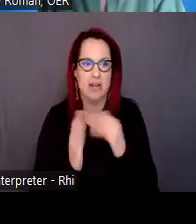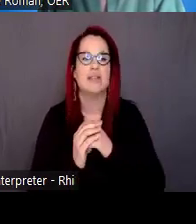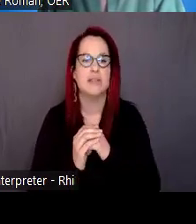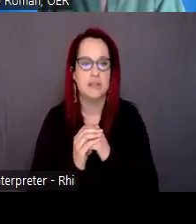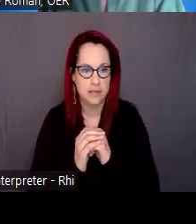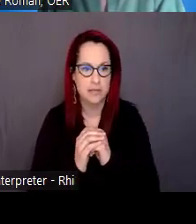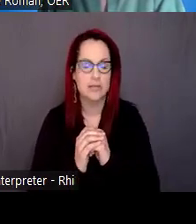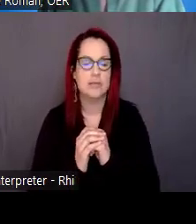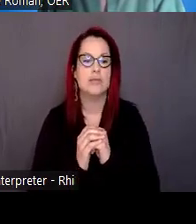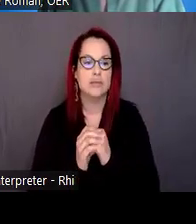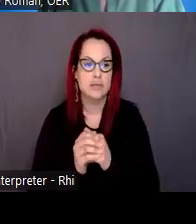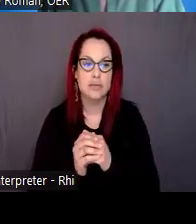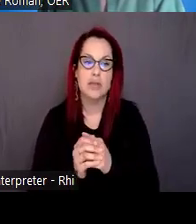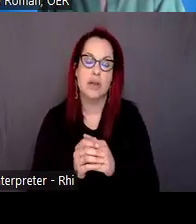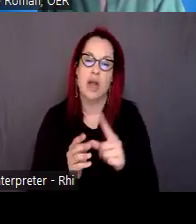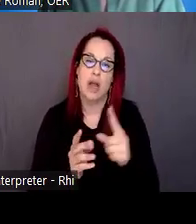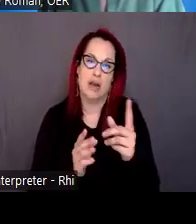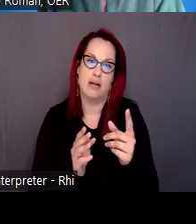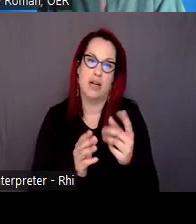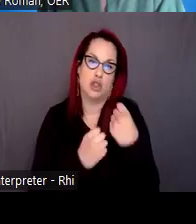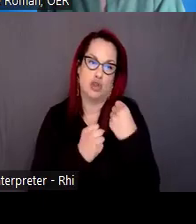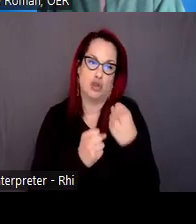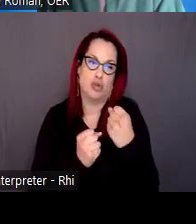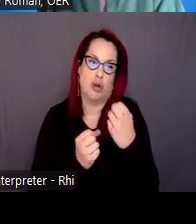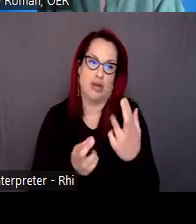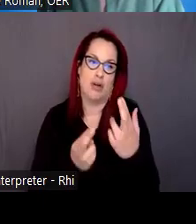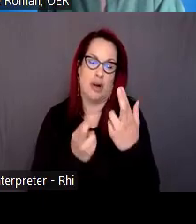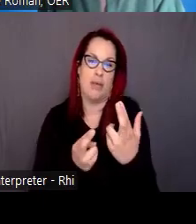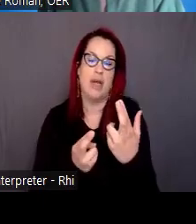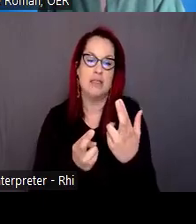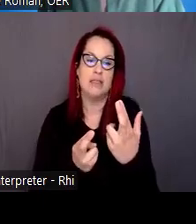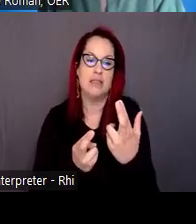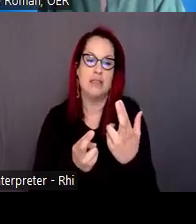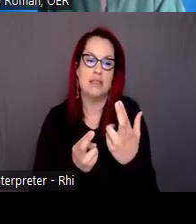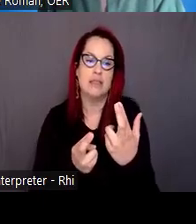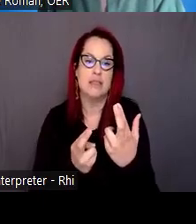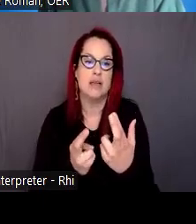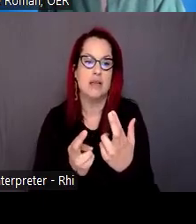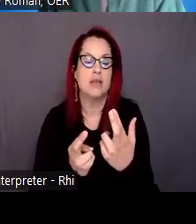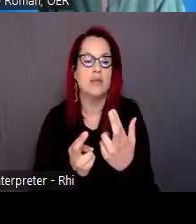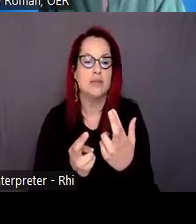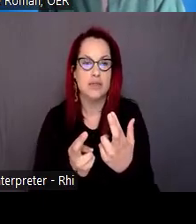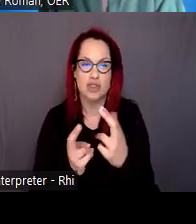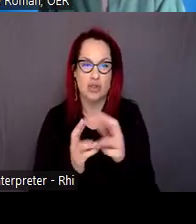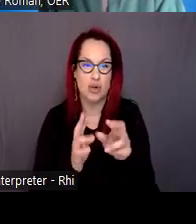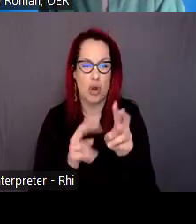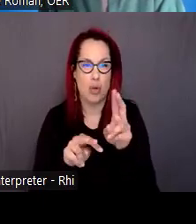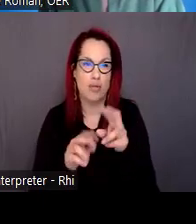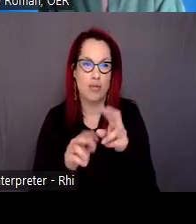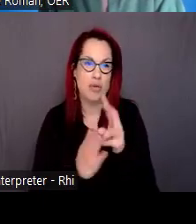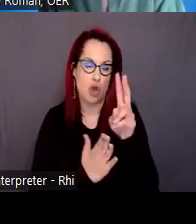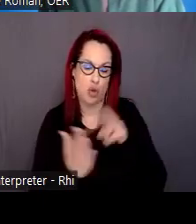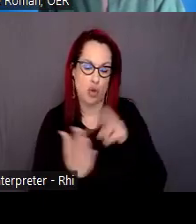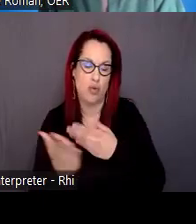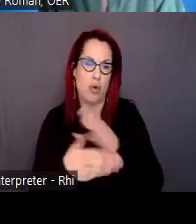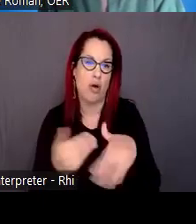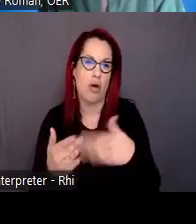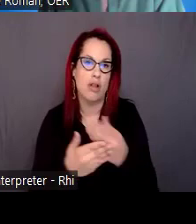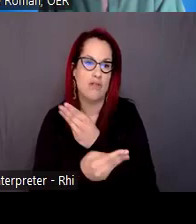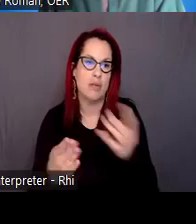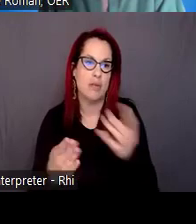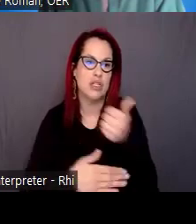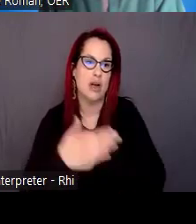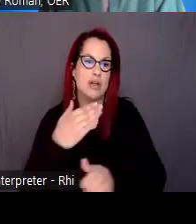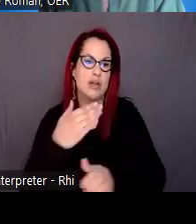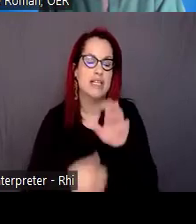again, highly recommend looking at all of the information under the Simplifying Review Framework for